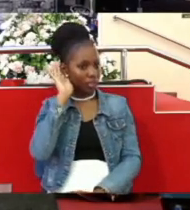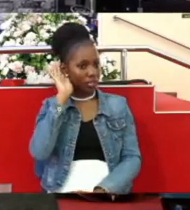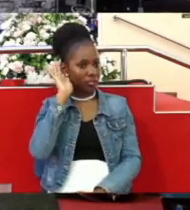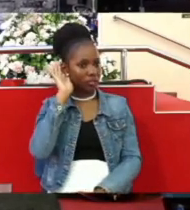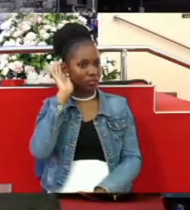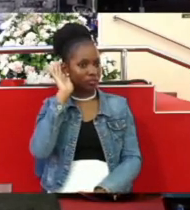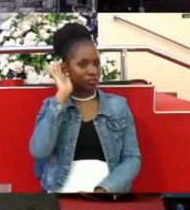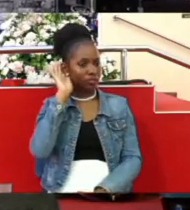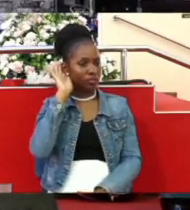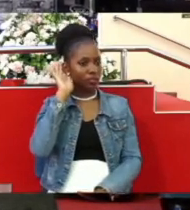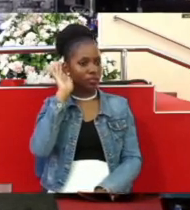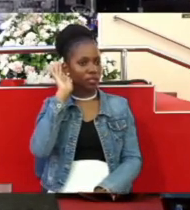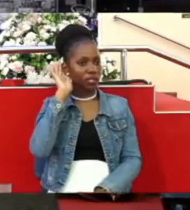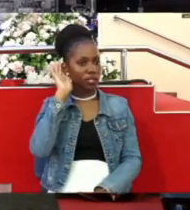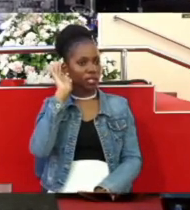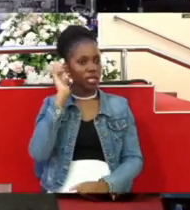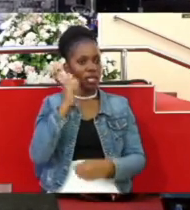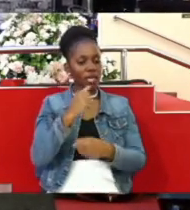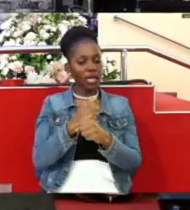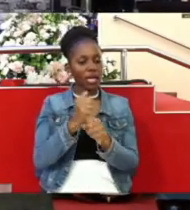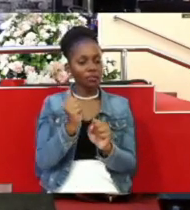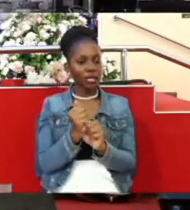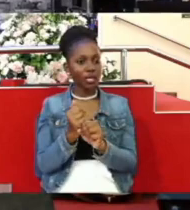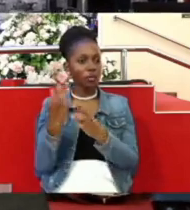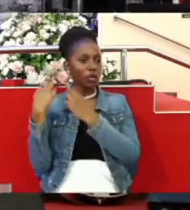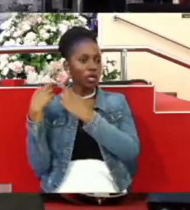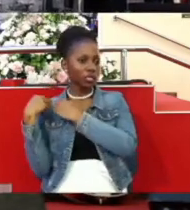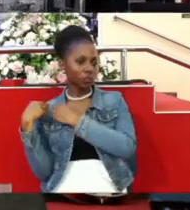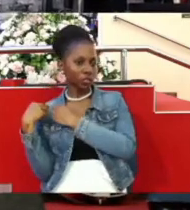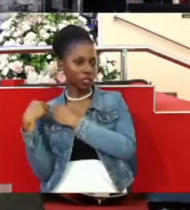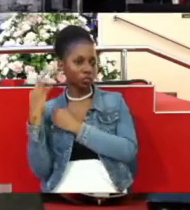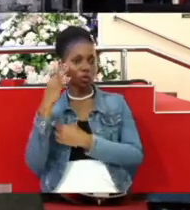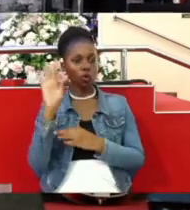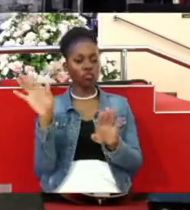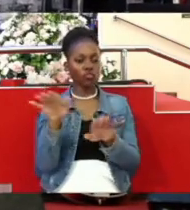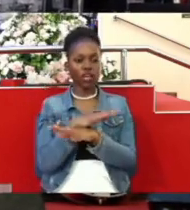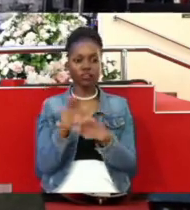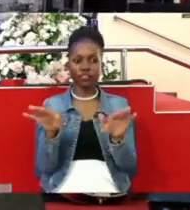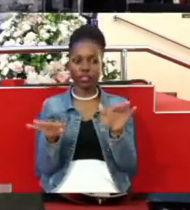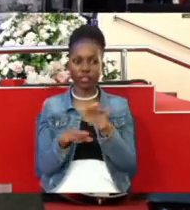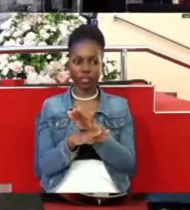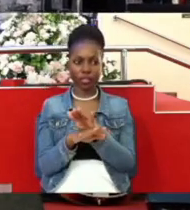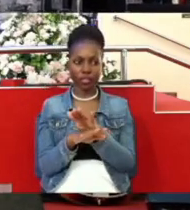He had made him to be responsible over everything that he had.